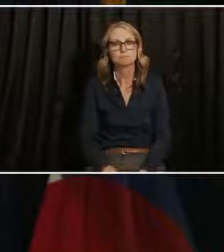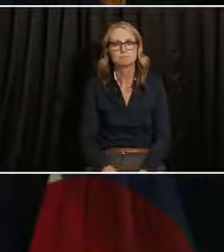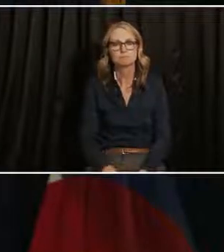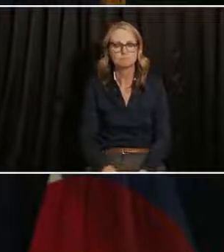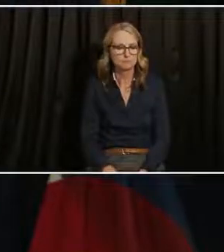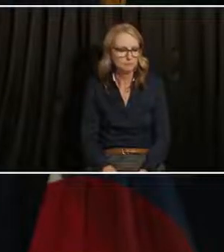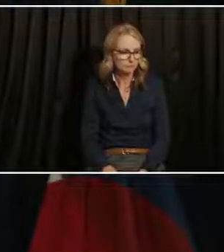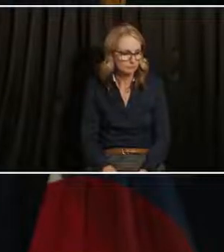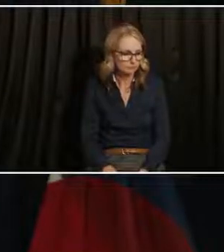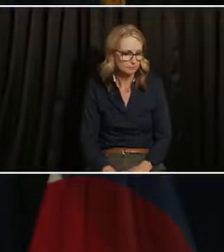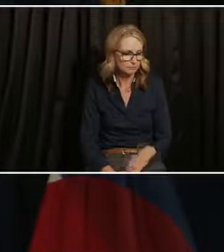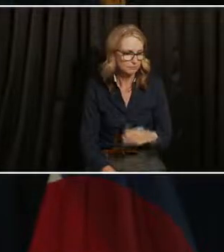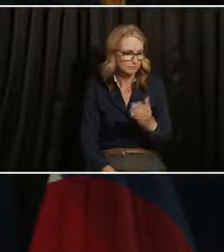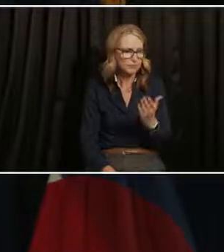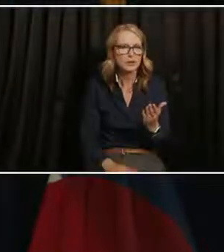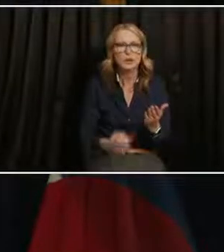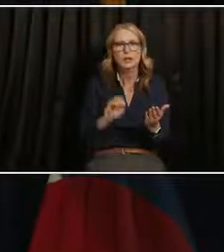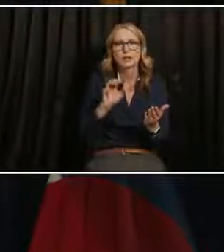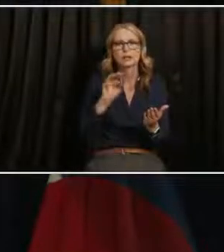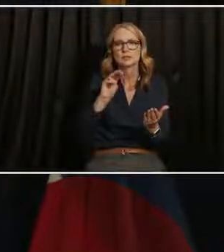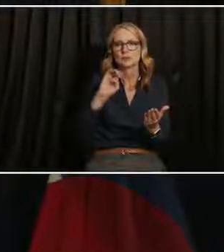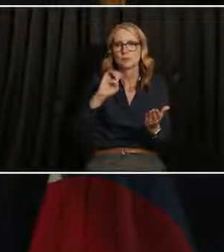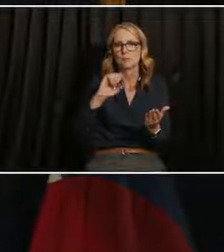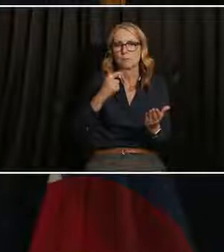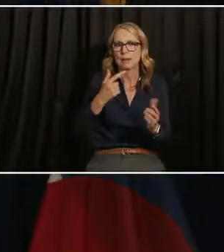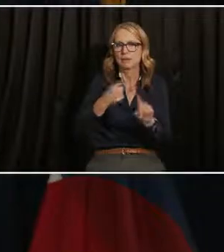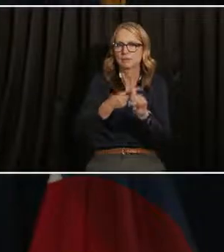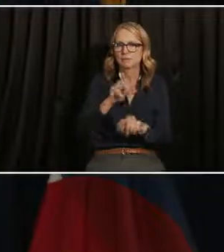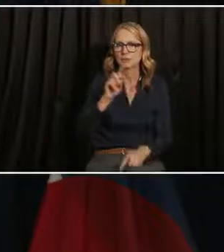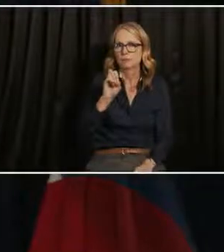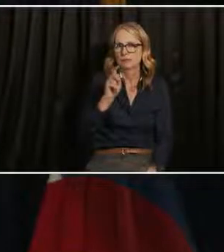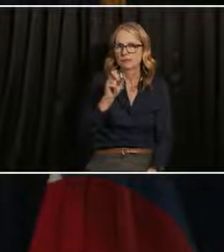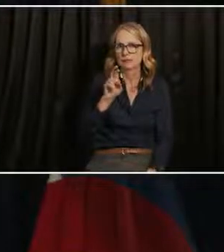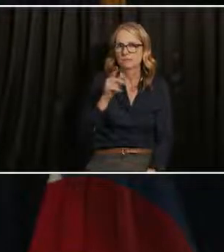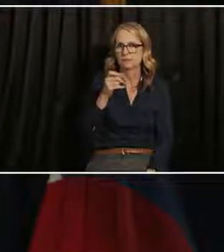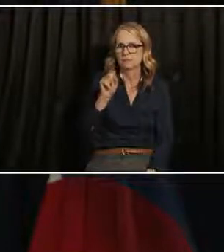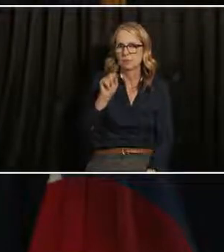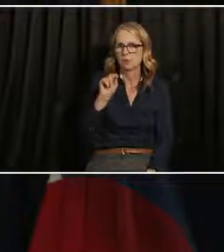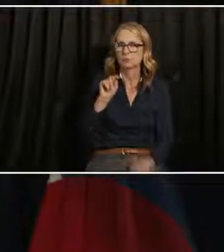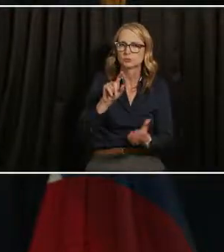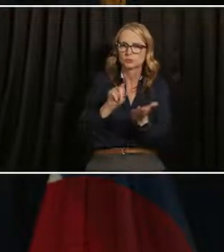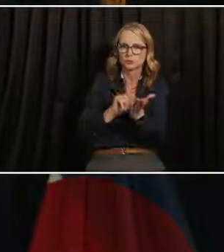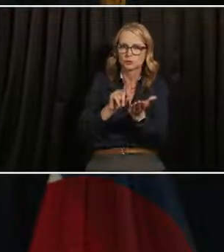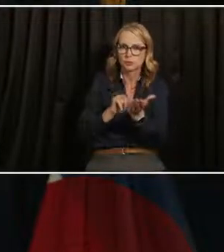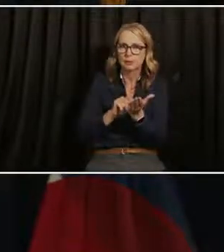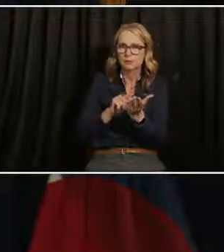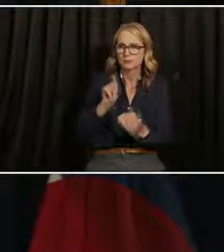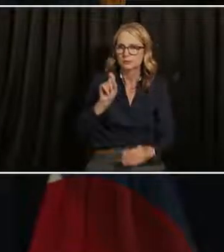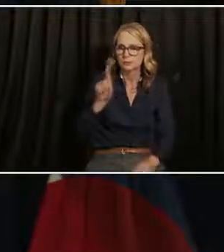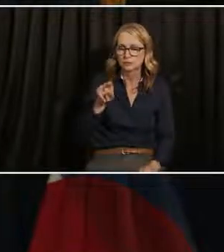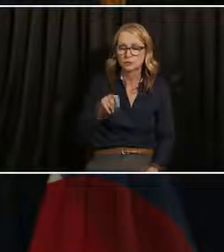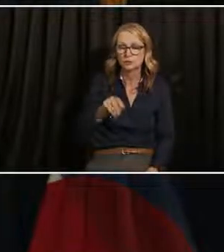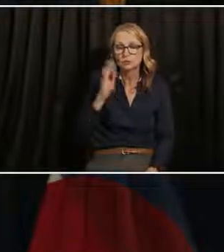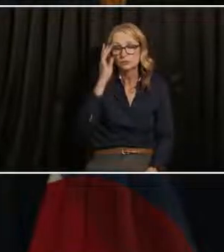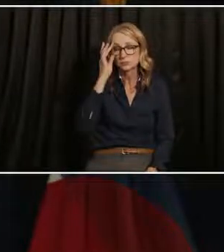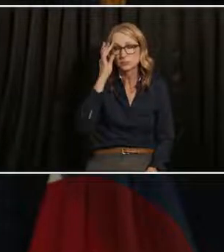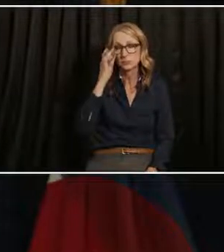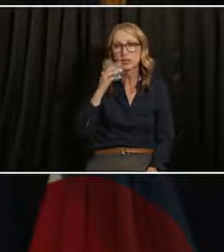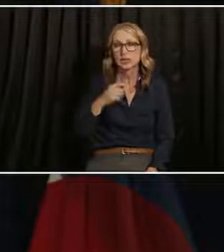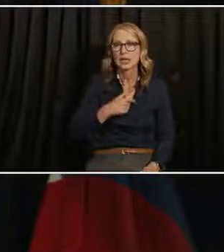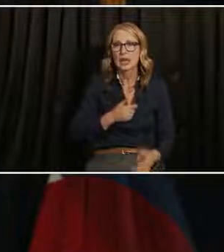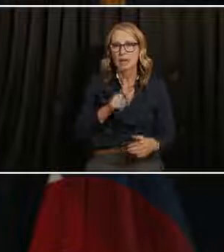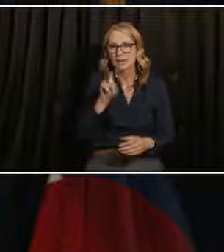Hello, this is Meg Wingeter from the Denver Post. Can you hear me? Yes. Okay, this question is more for